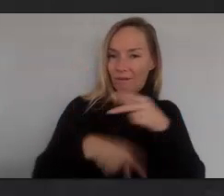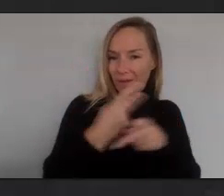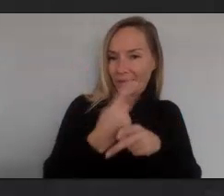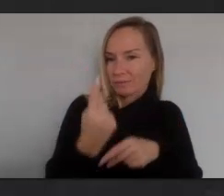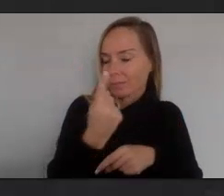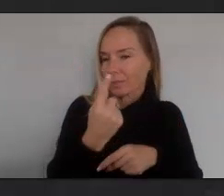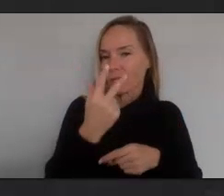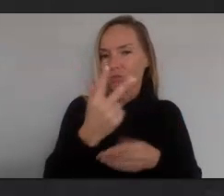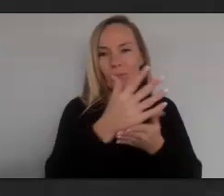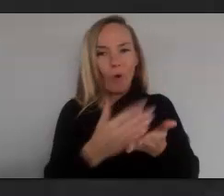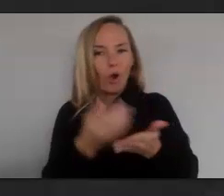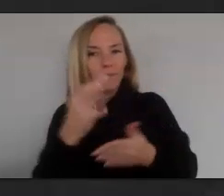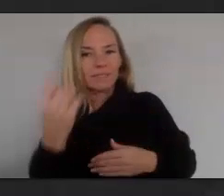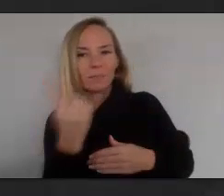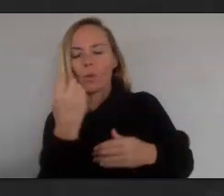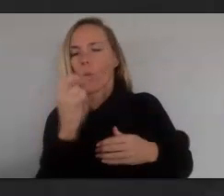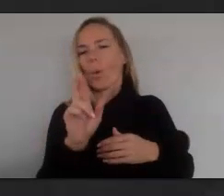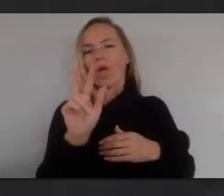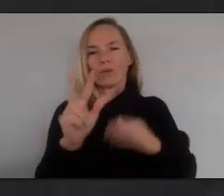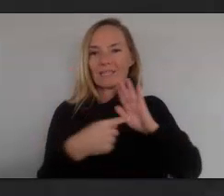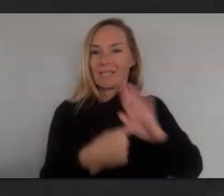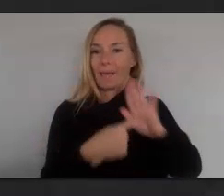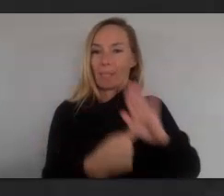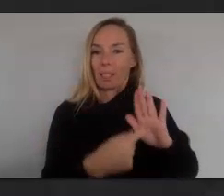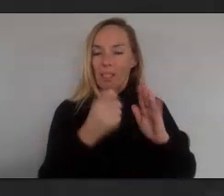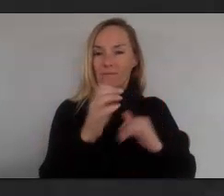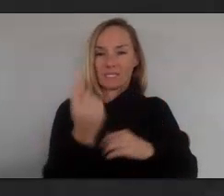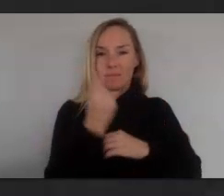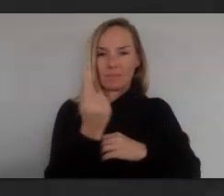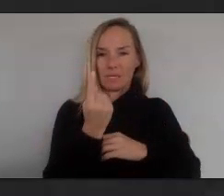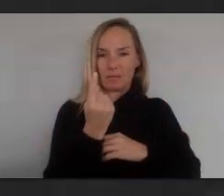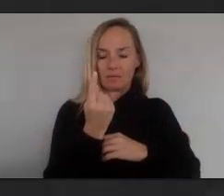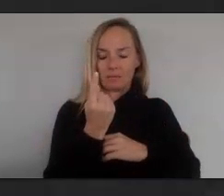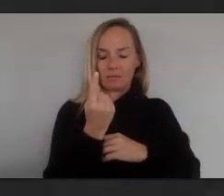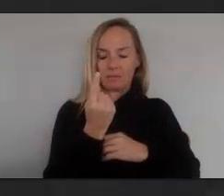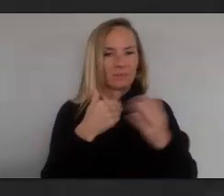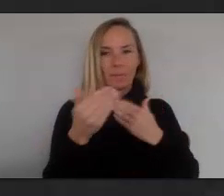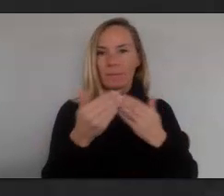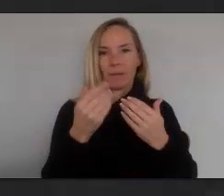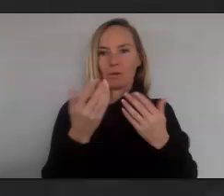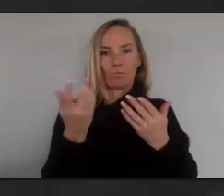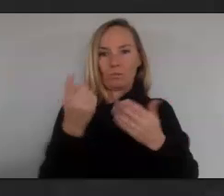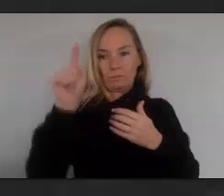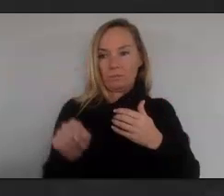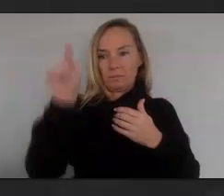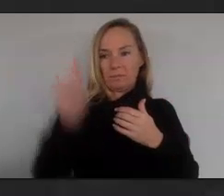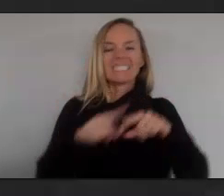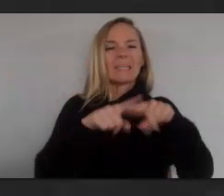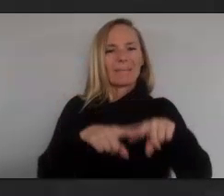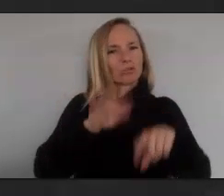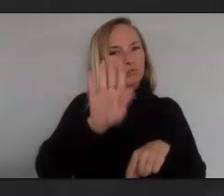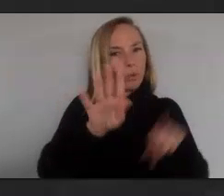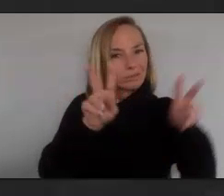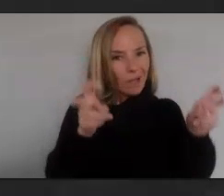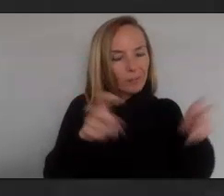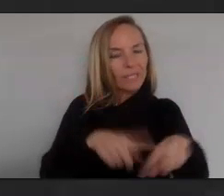something, 3 examples of something. And whether you need reasons, steps, types, parts, or examples depends on your topic and your